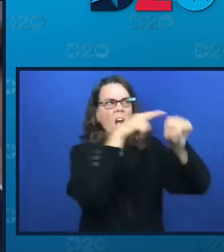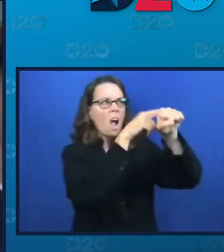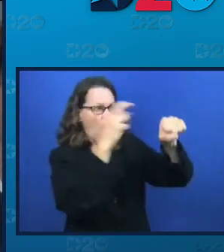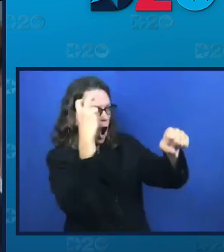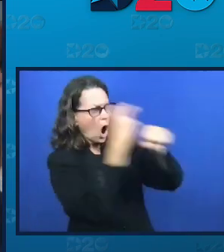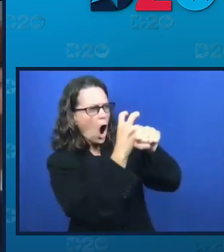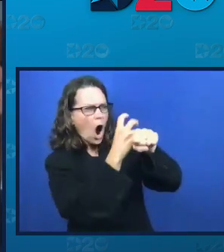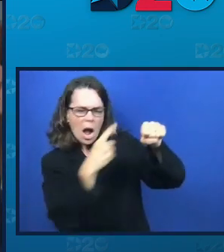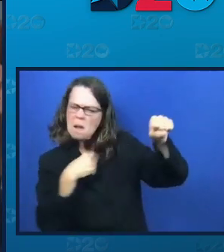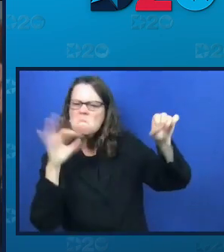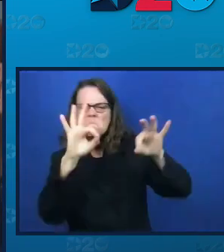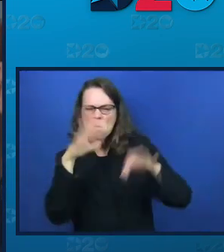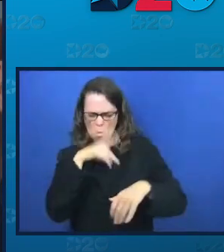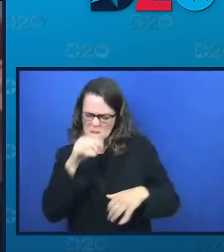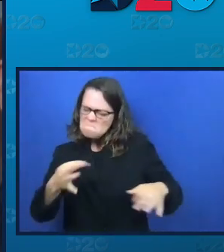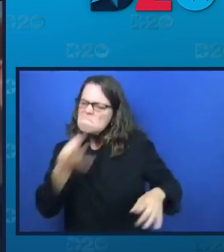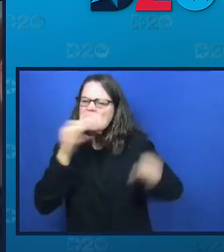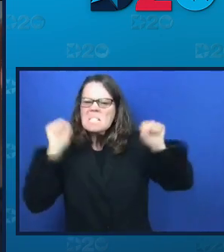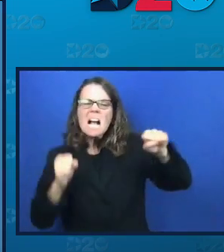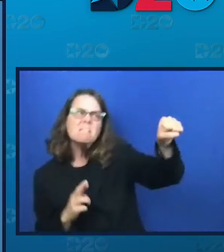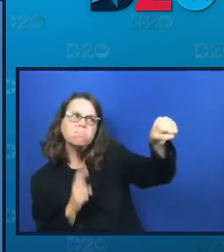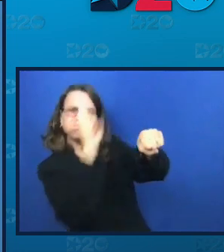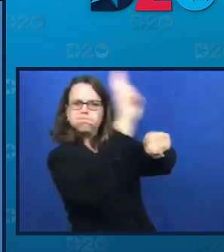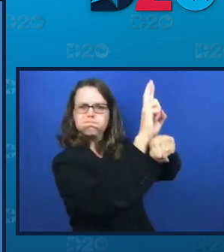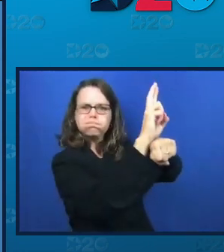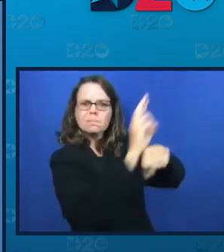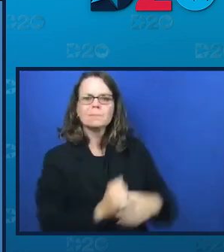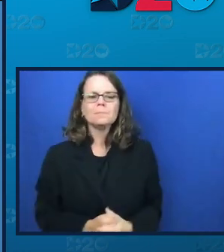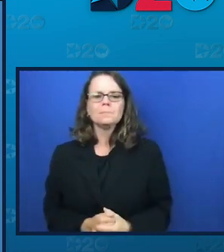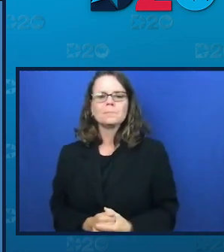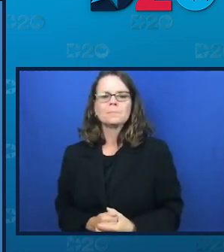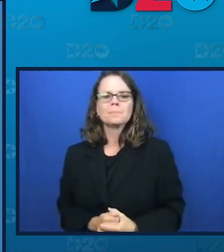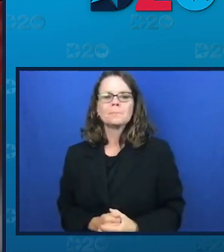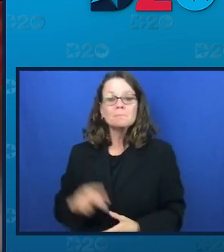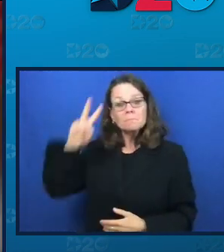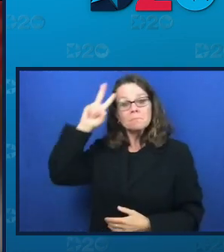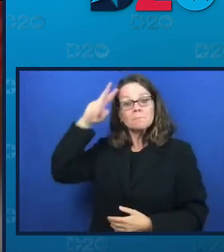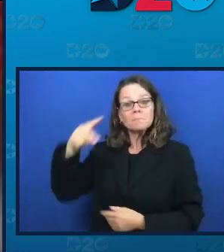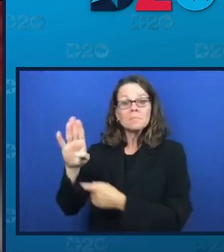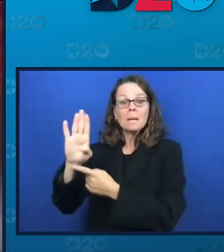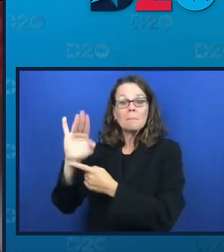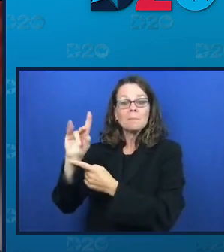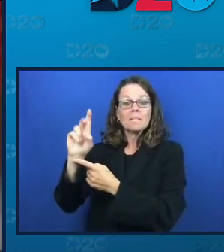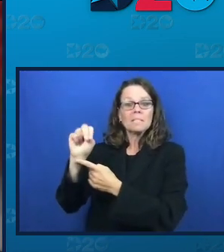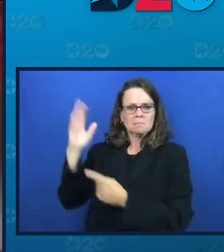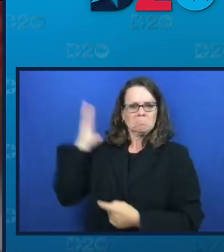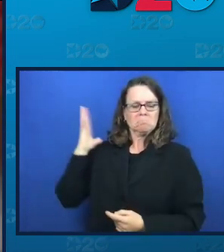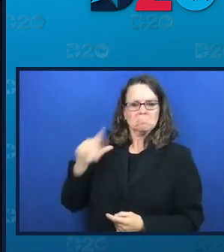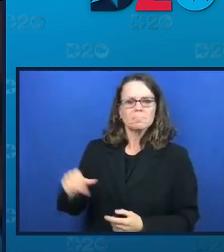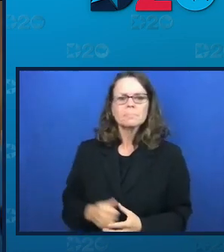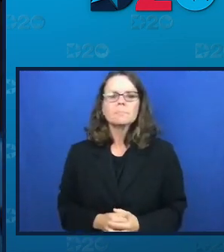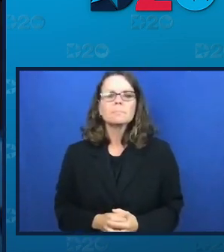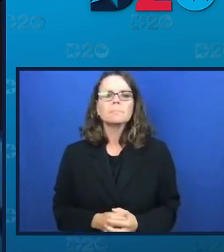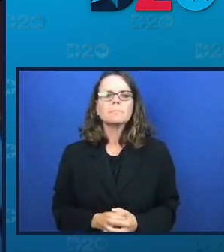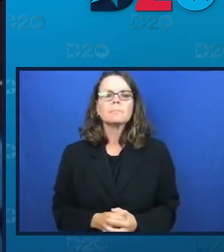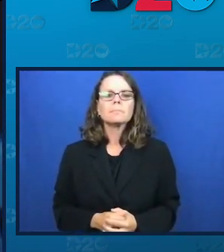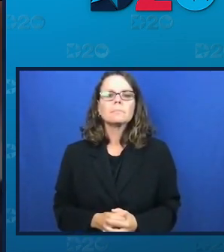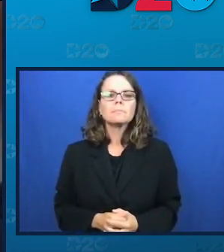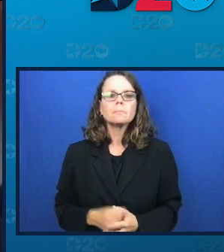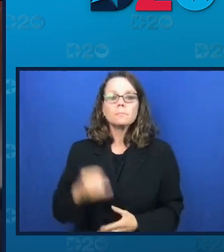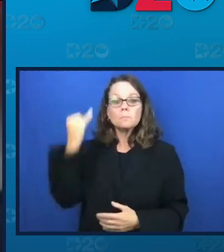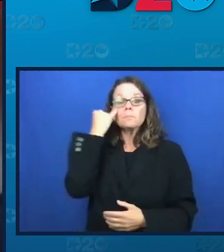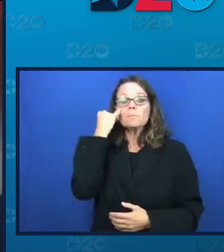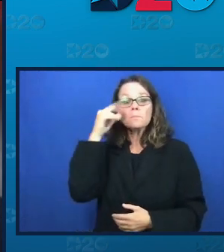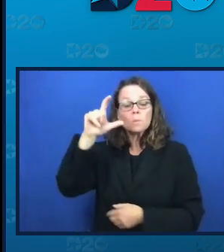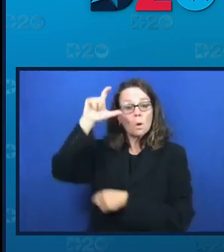Vice President Biden said that with a new moonshot, America can cure cancer. I'm putting